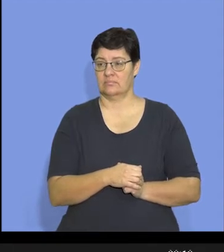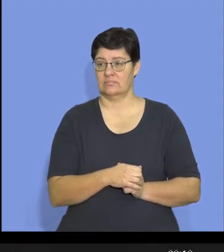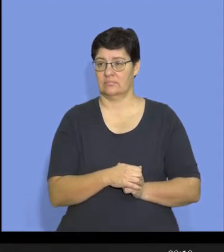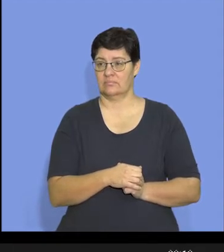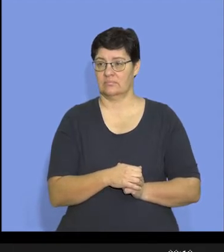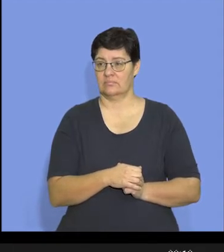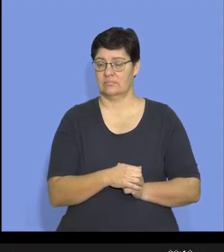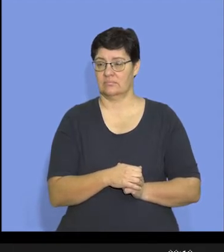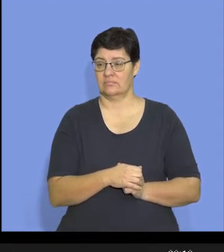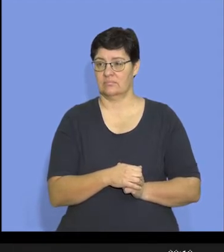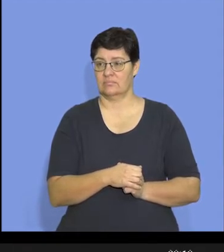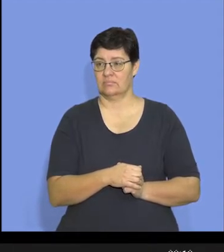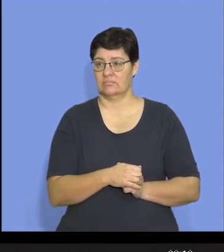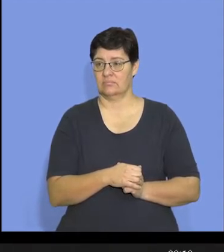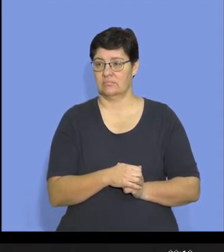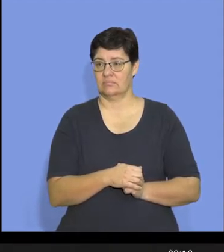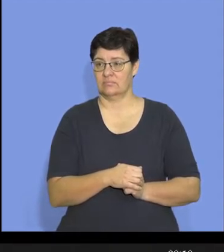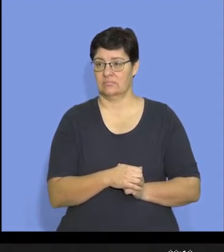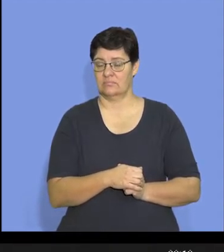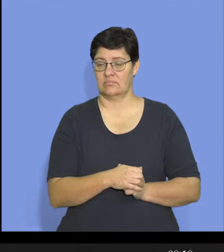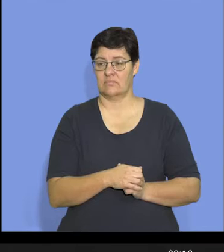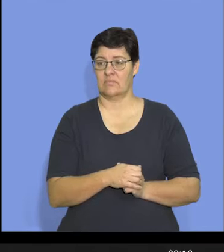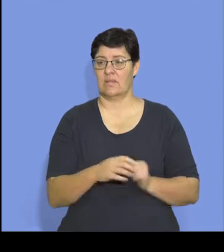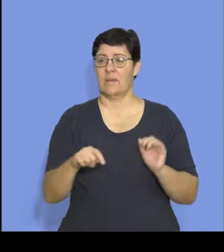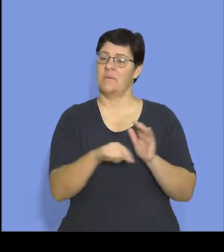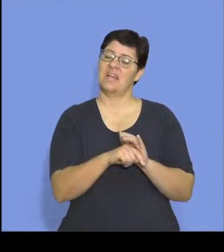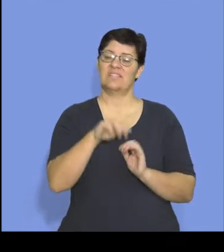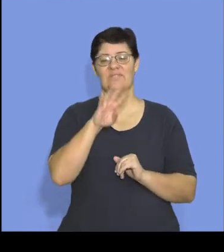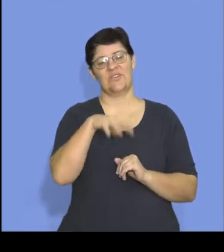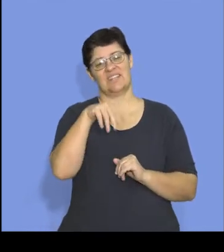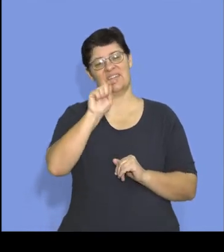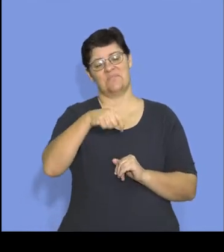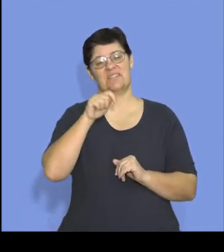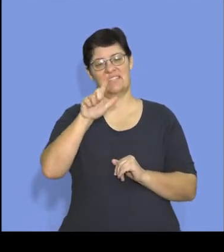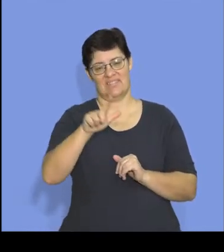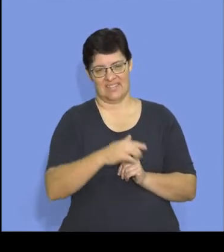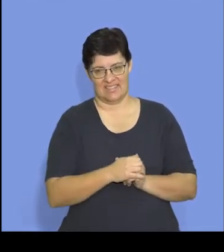Okay, close my bracket. Oh, look,